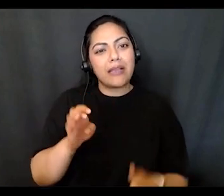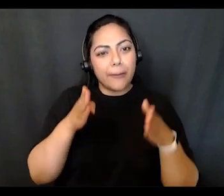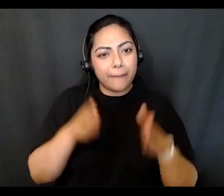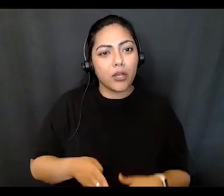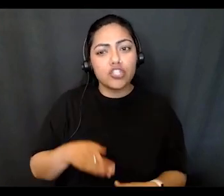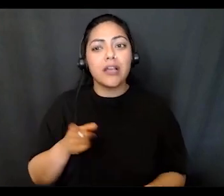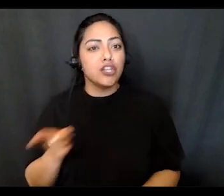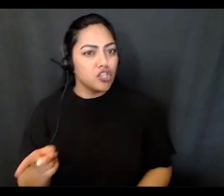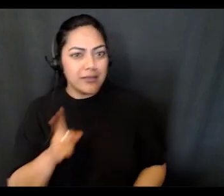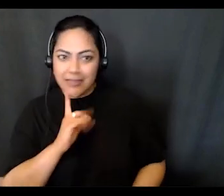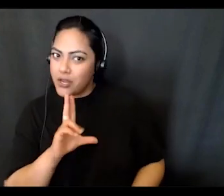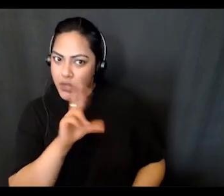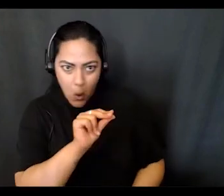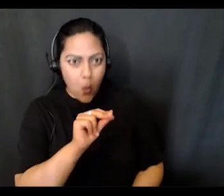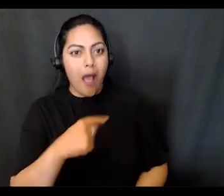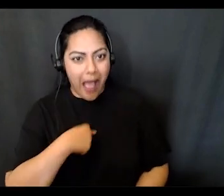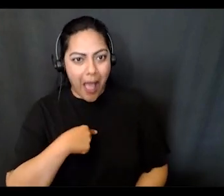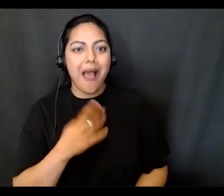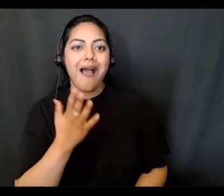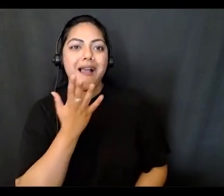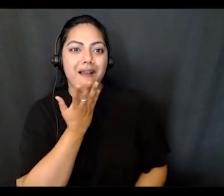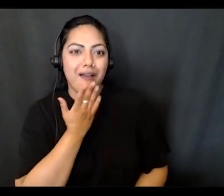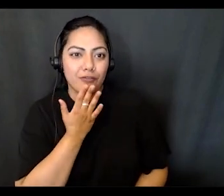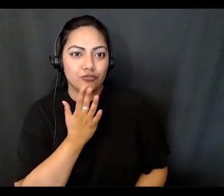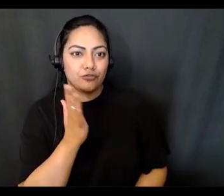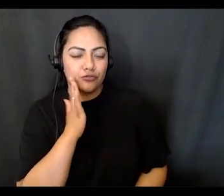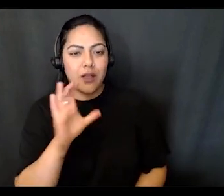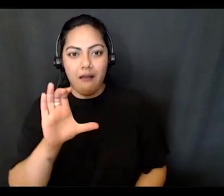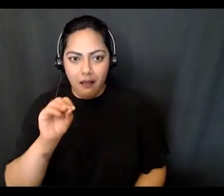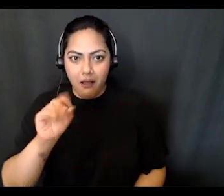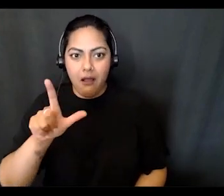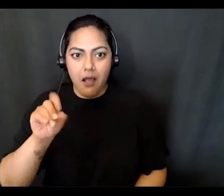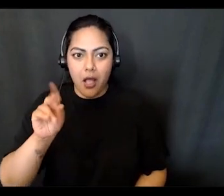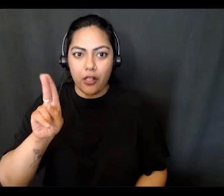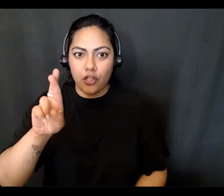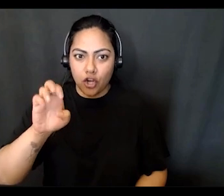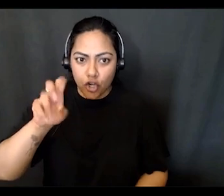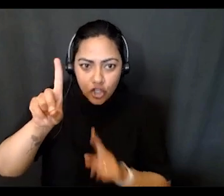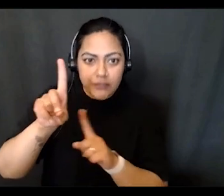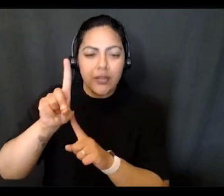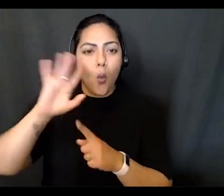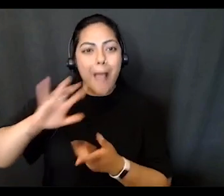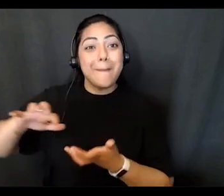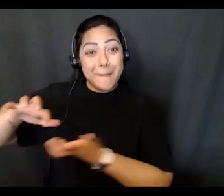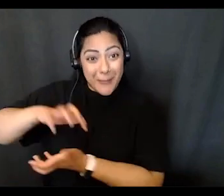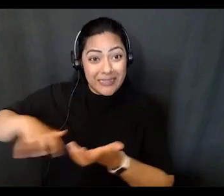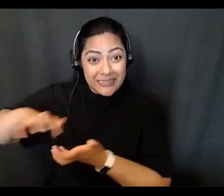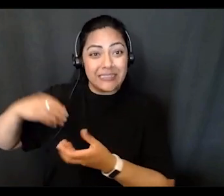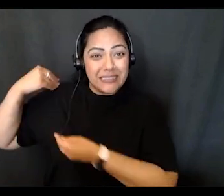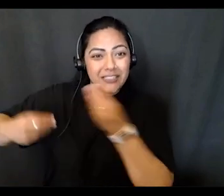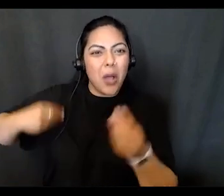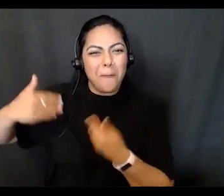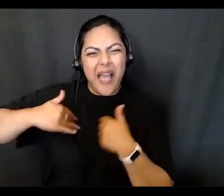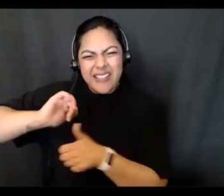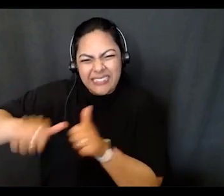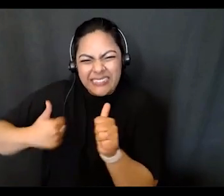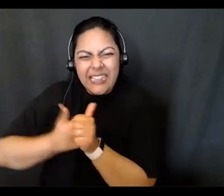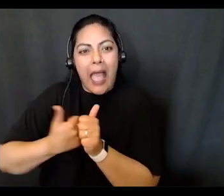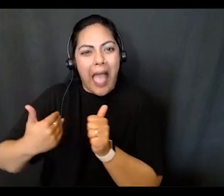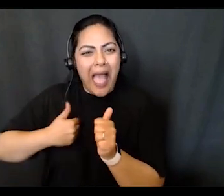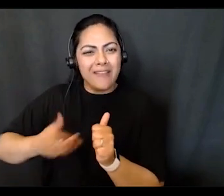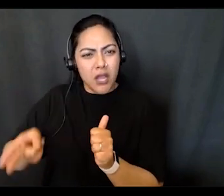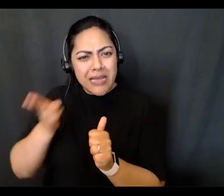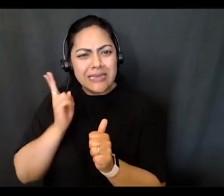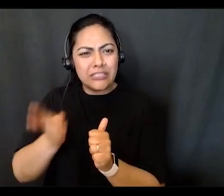am colored, because there is a colored community. Usually it's folks who have mixed ancestry, but it's like there's a whole cultural